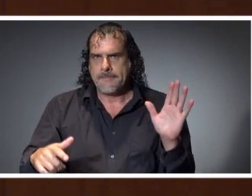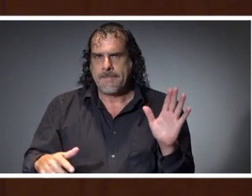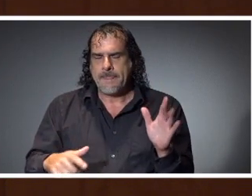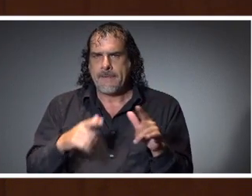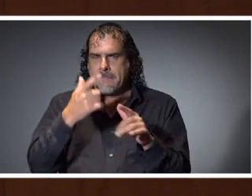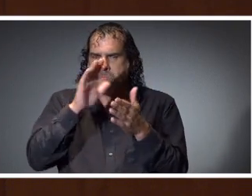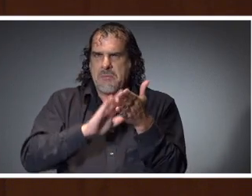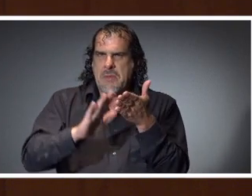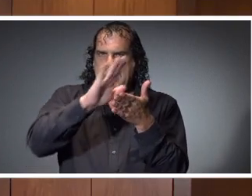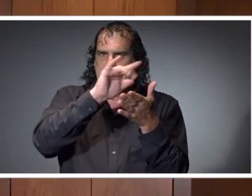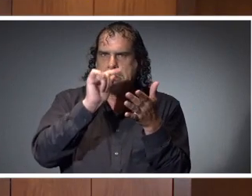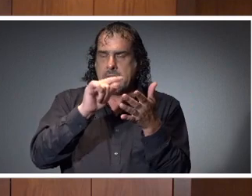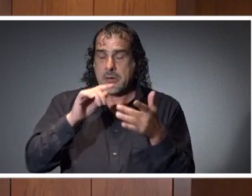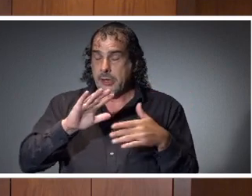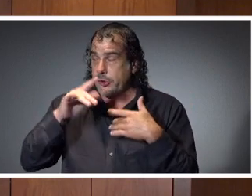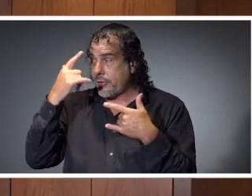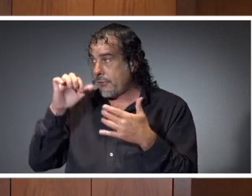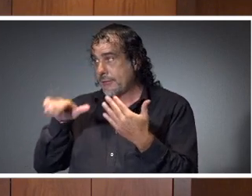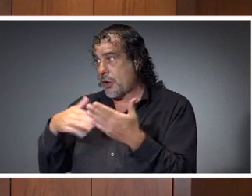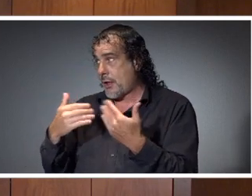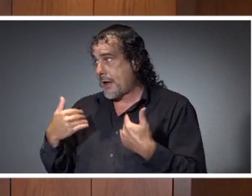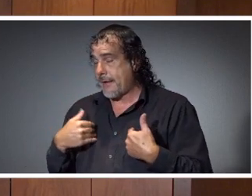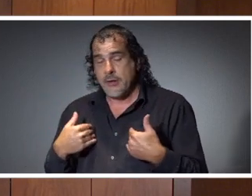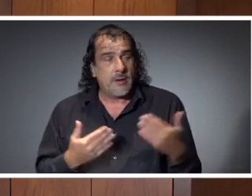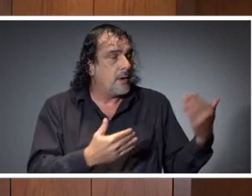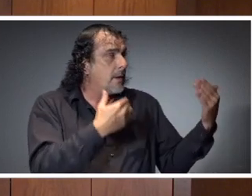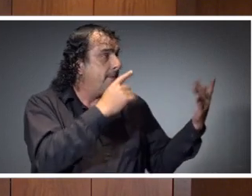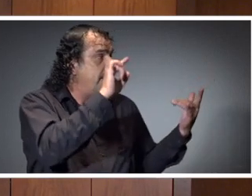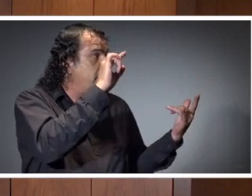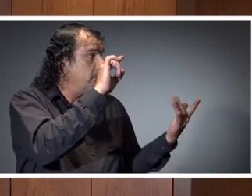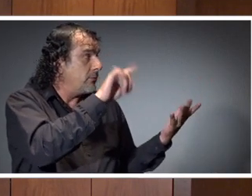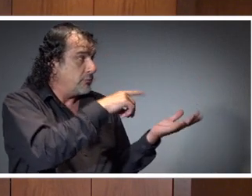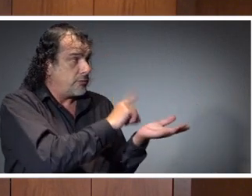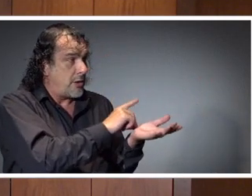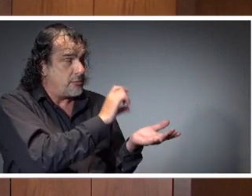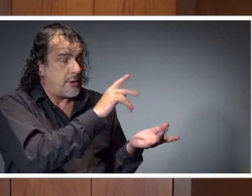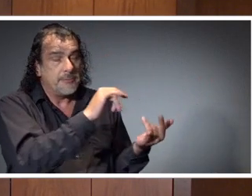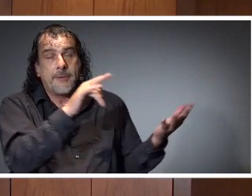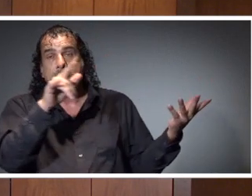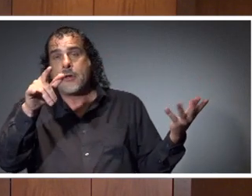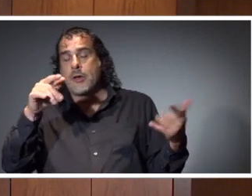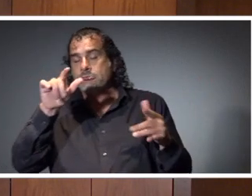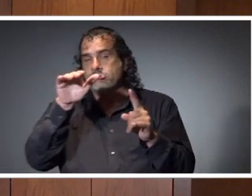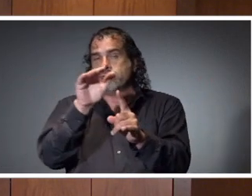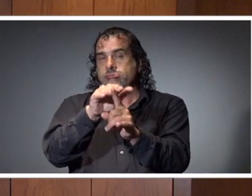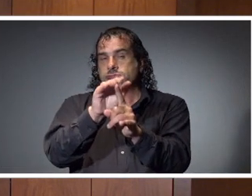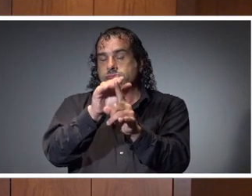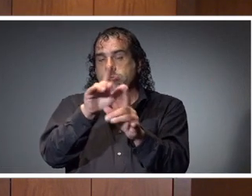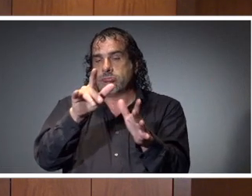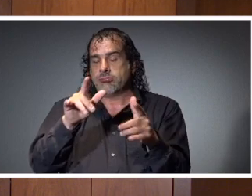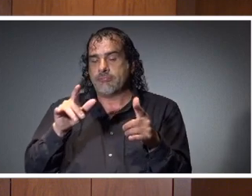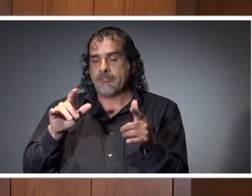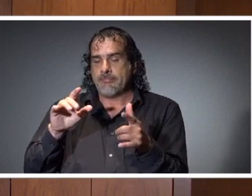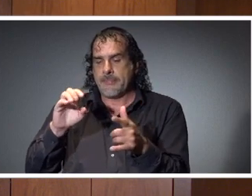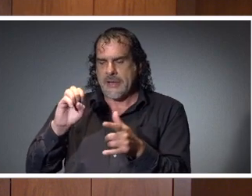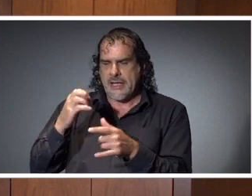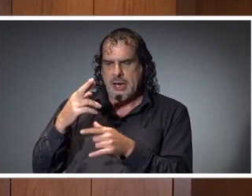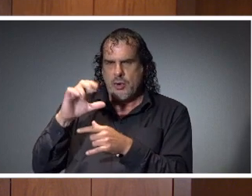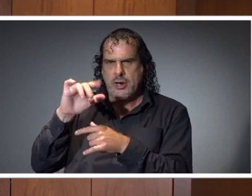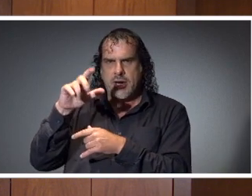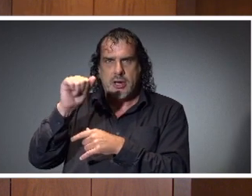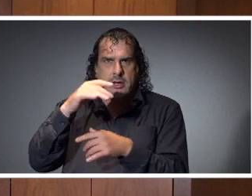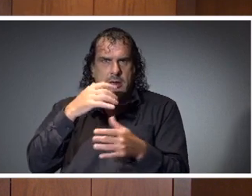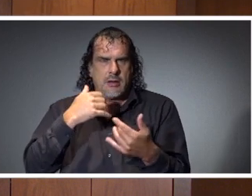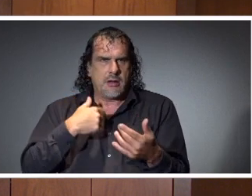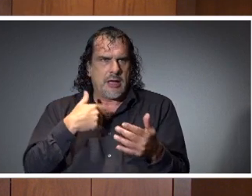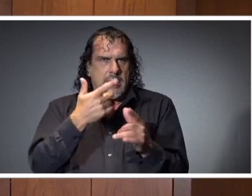front. And Governor, that's all I have today. Thank you, Dr. Dobbs. Just as a reminder, I know Erica, I believe, had asked a